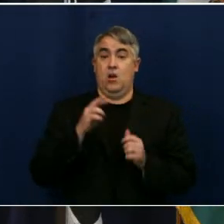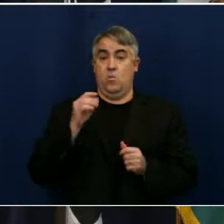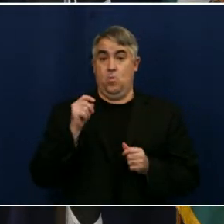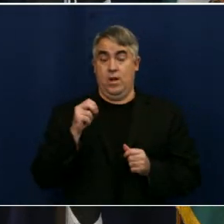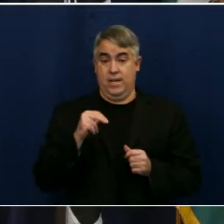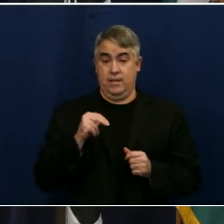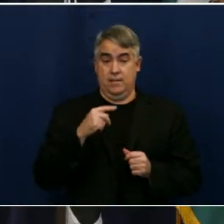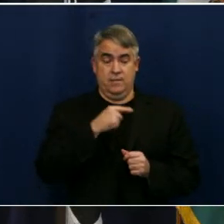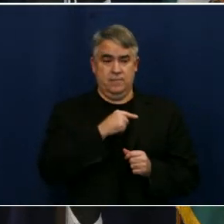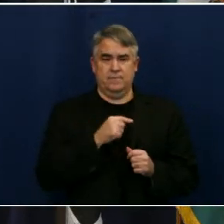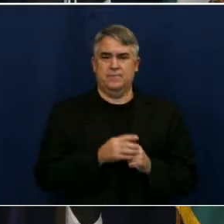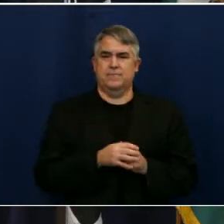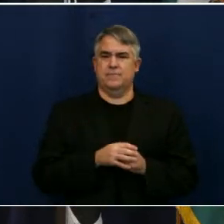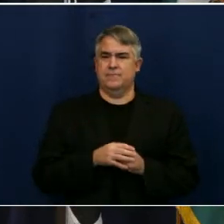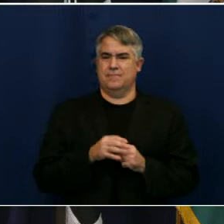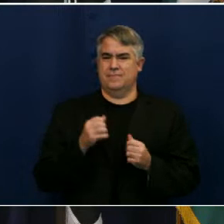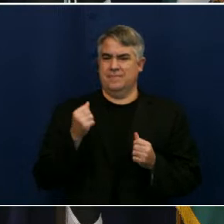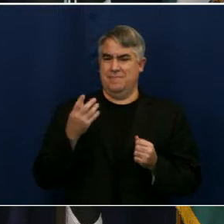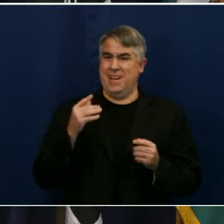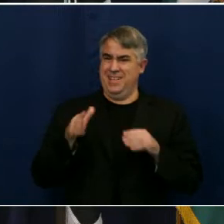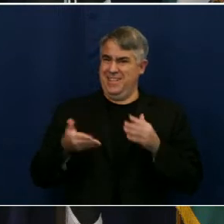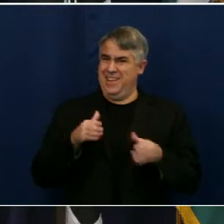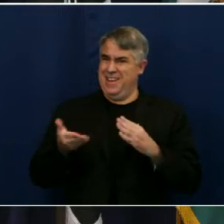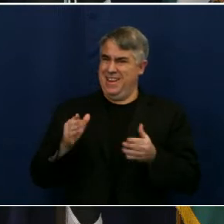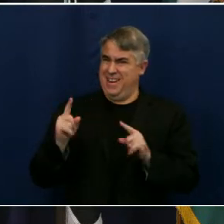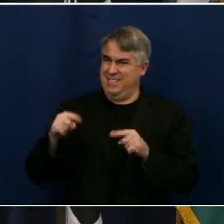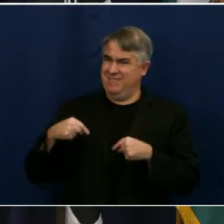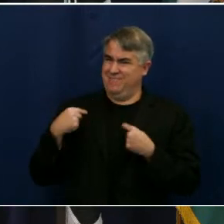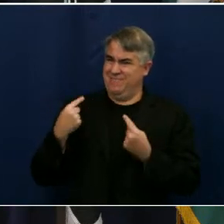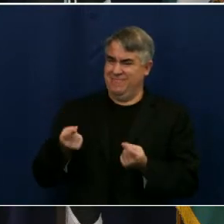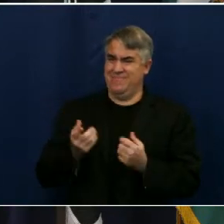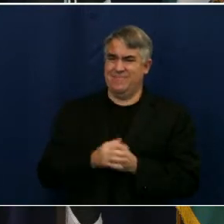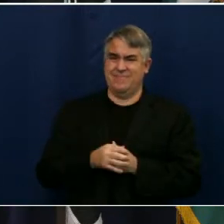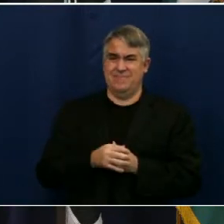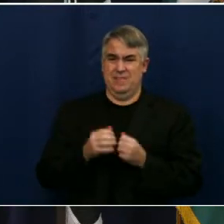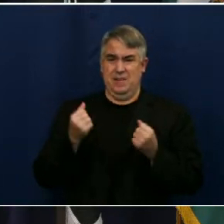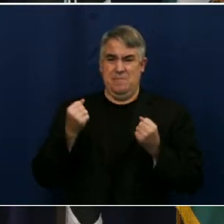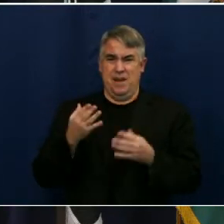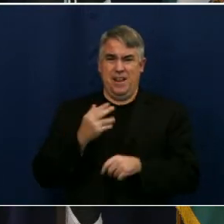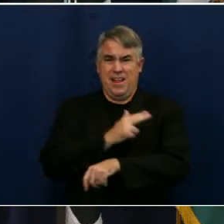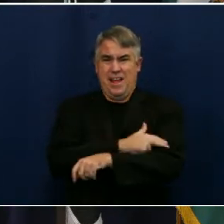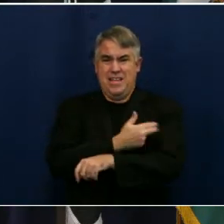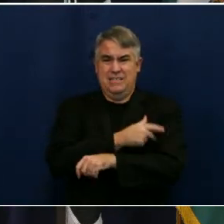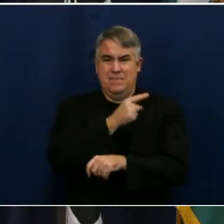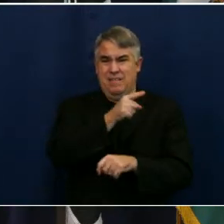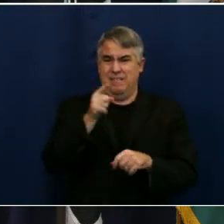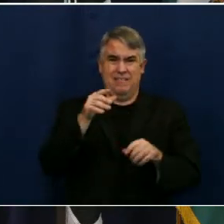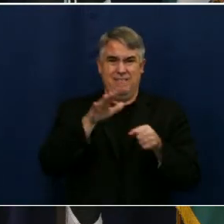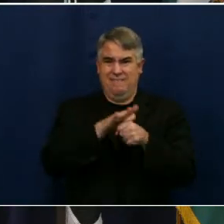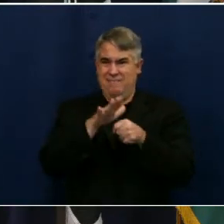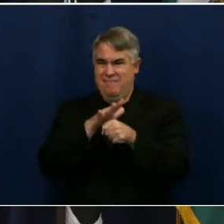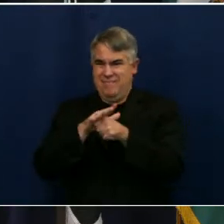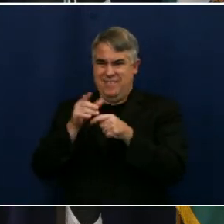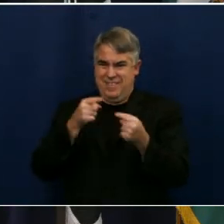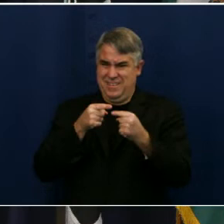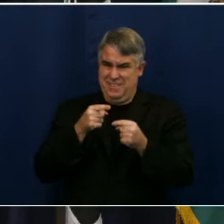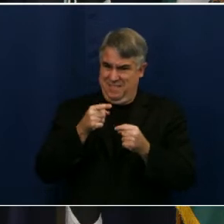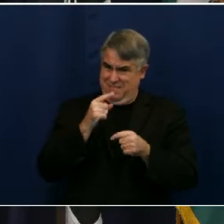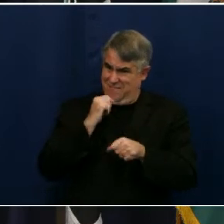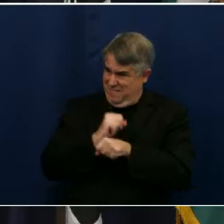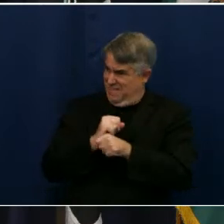last week, and many still hospitalized. What does this say about our local situation? Are we flattening the